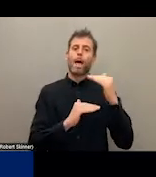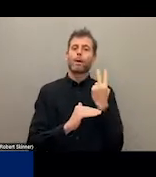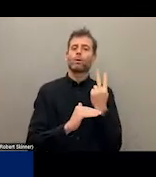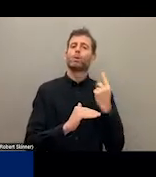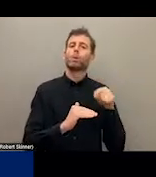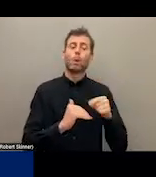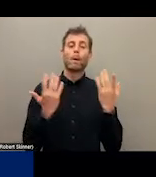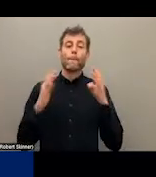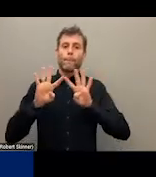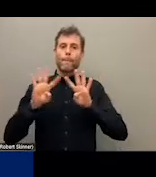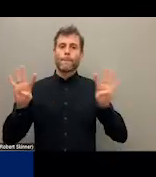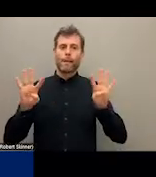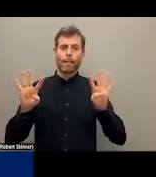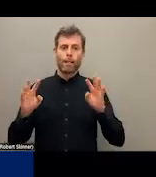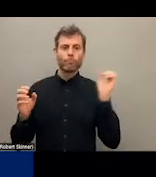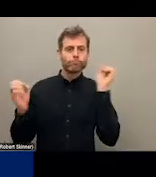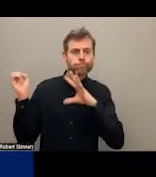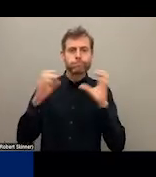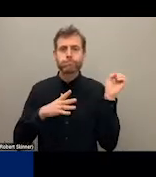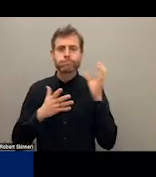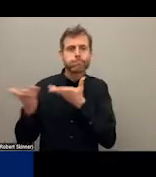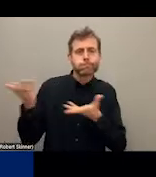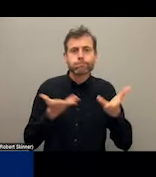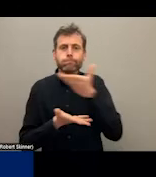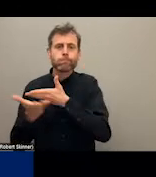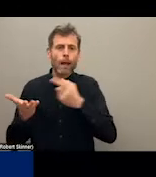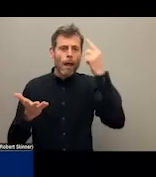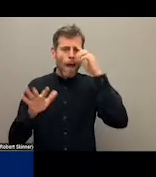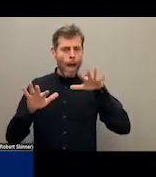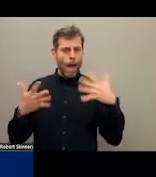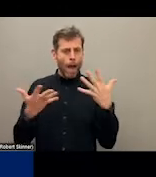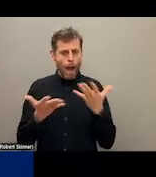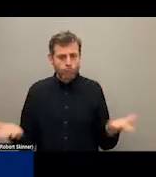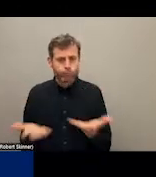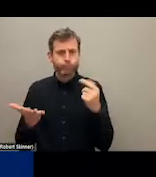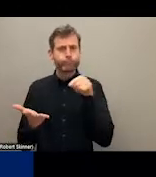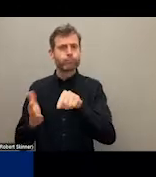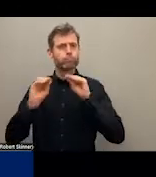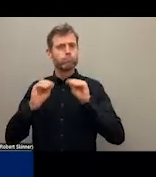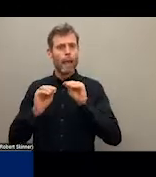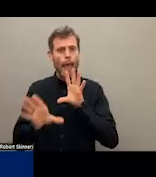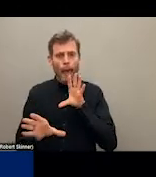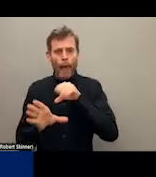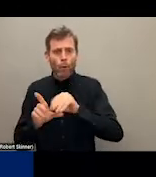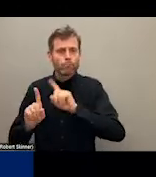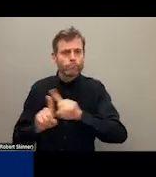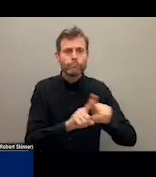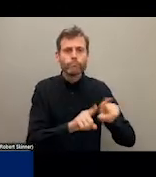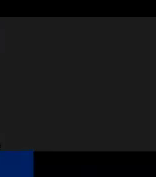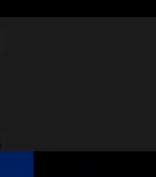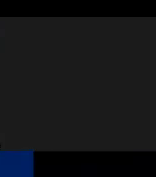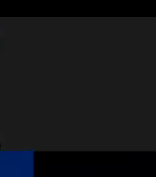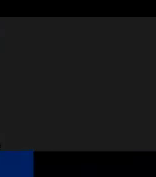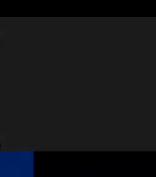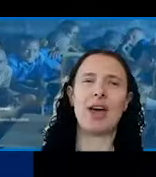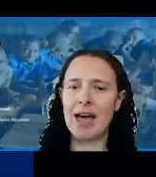of ICT for inclusion of all learners. And we're going to follow that with a Q&A session. So please think of some questions to ask us.